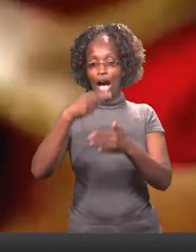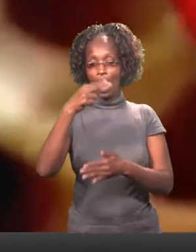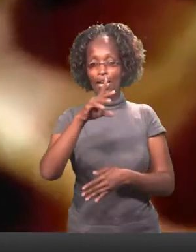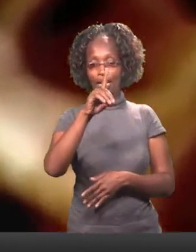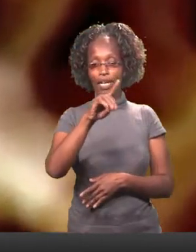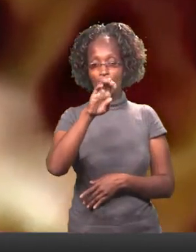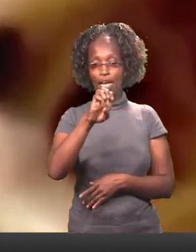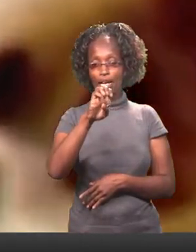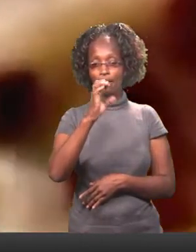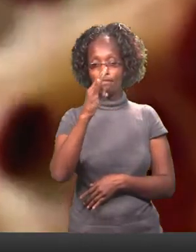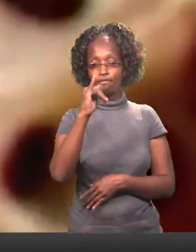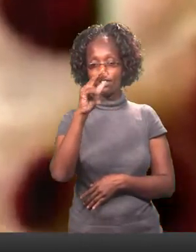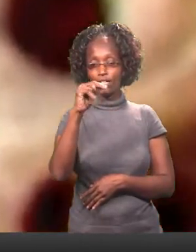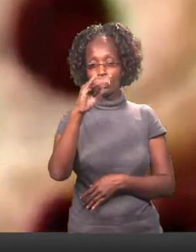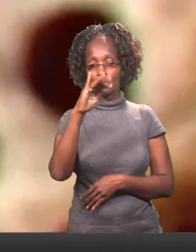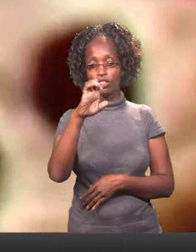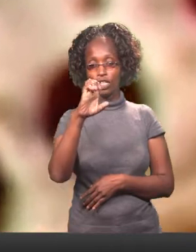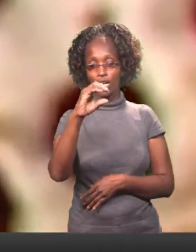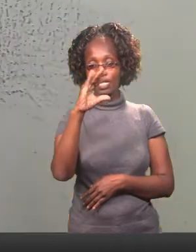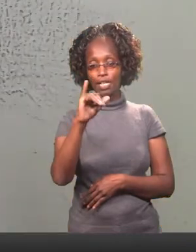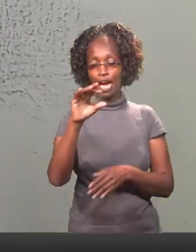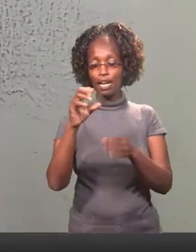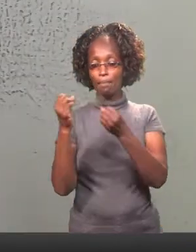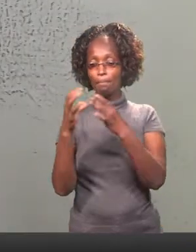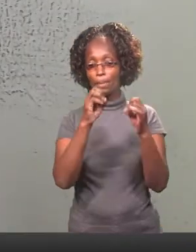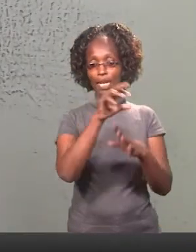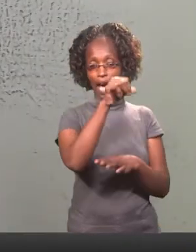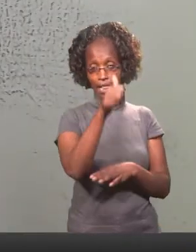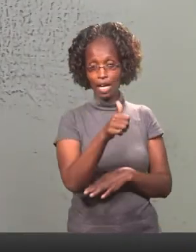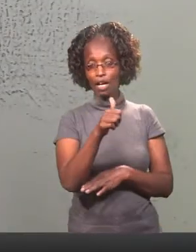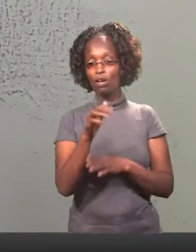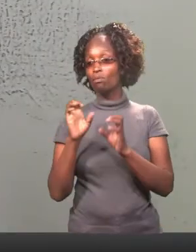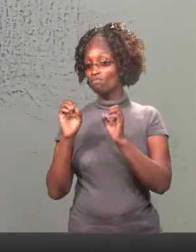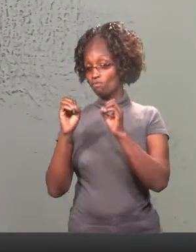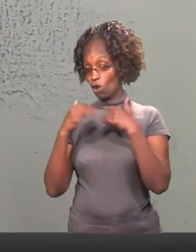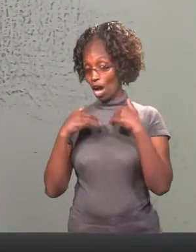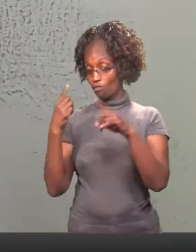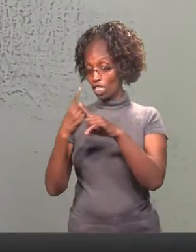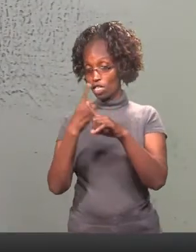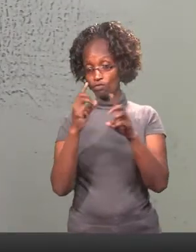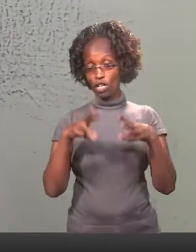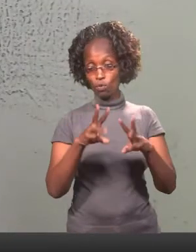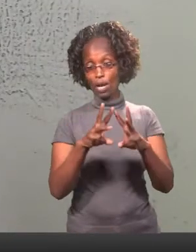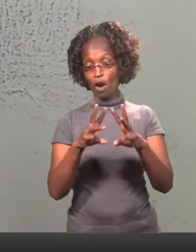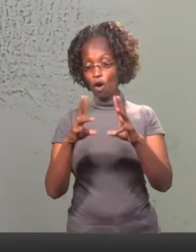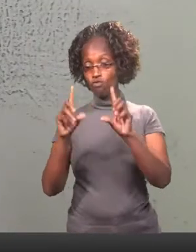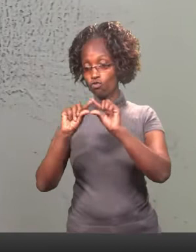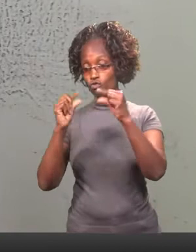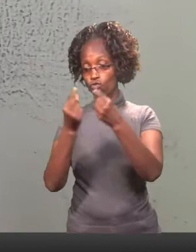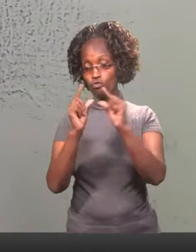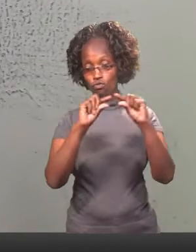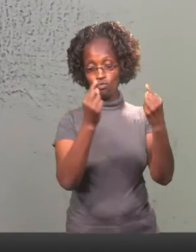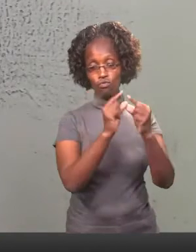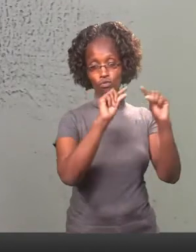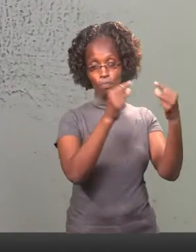anemia, vitamin deficiency anemia na nyinginezo. Basically, there are different ways of classifying anemia. The easiest that I